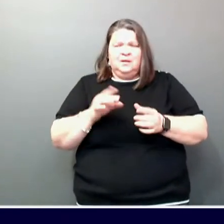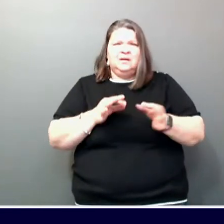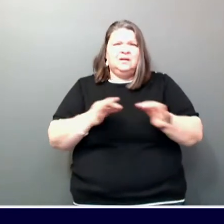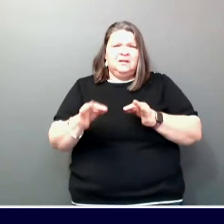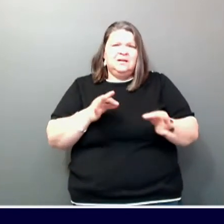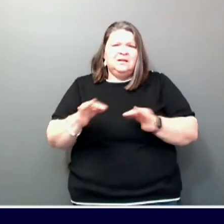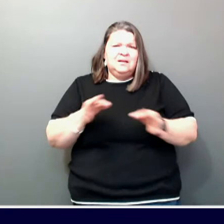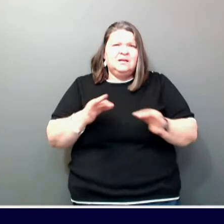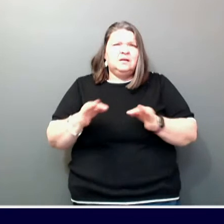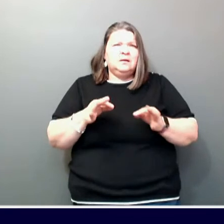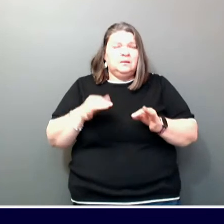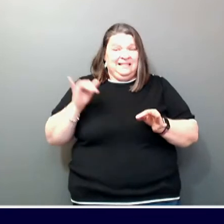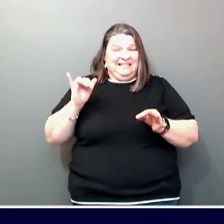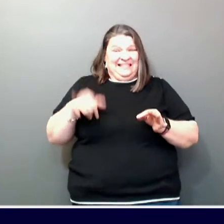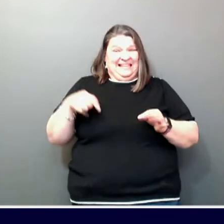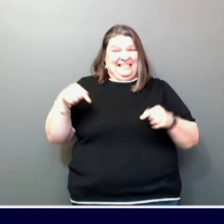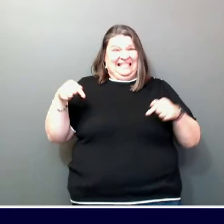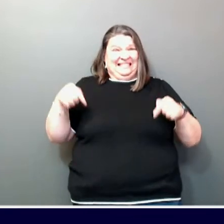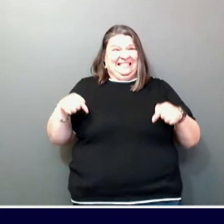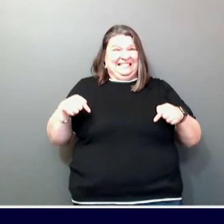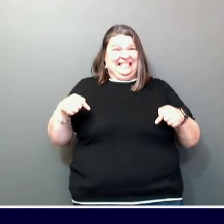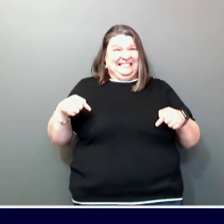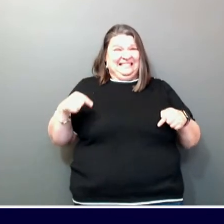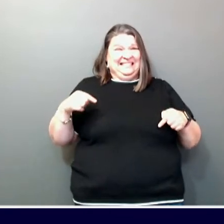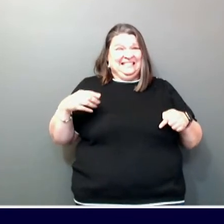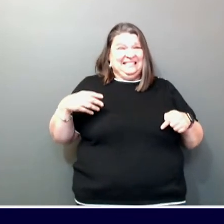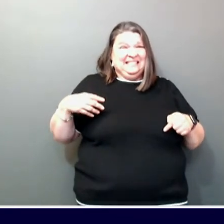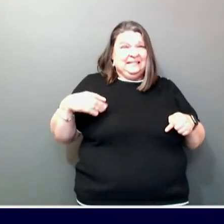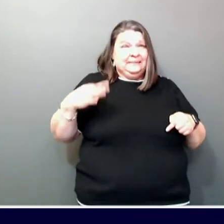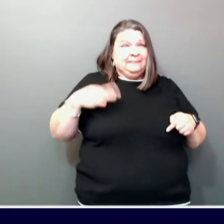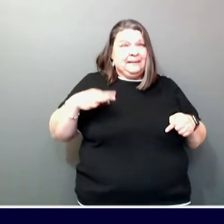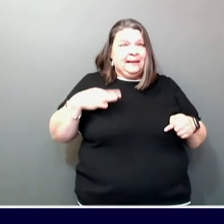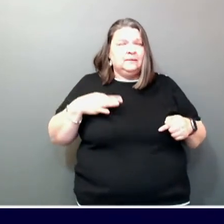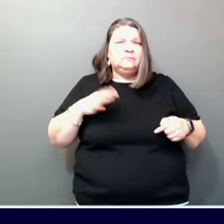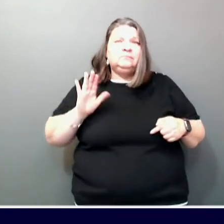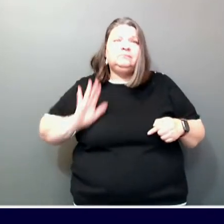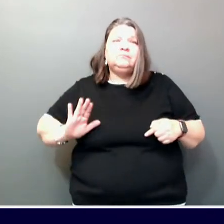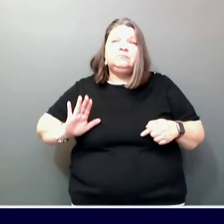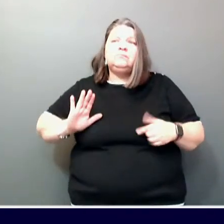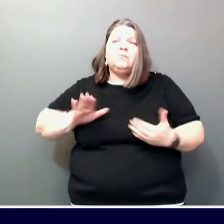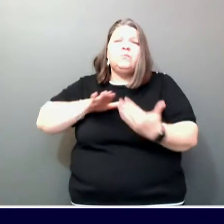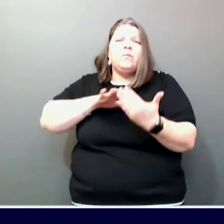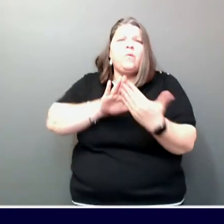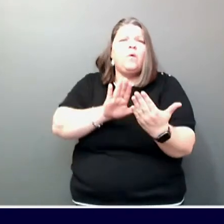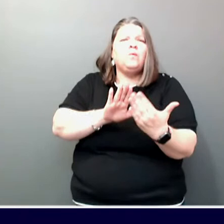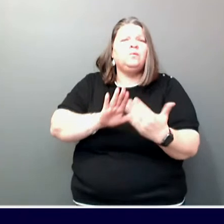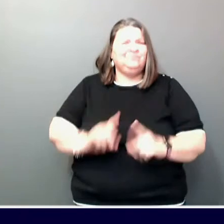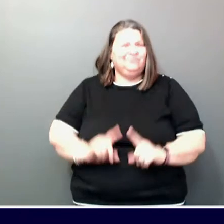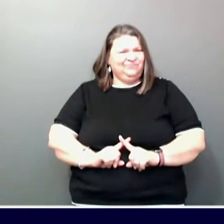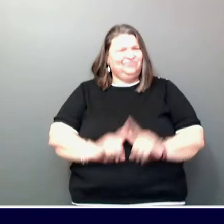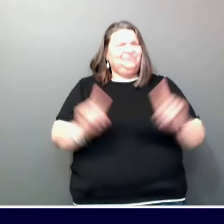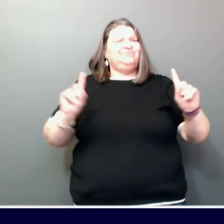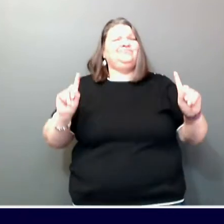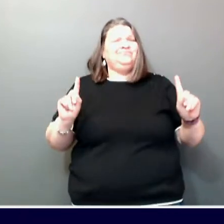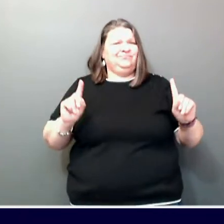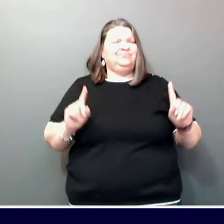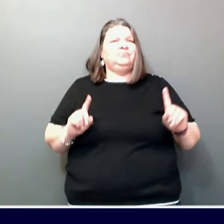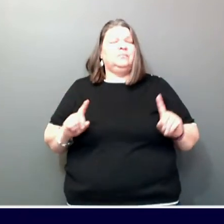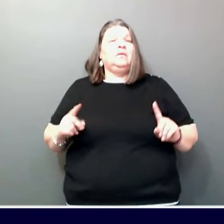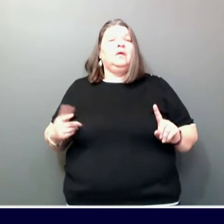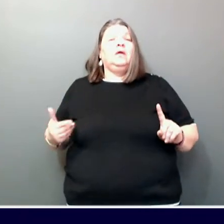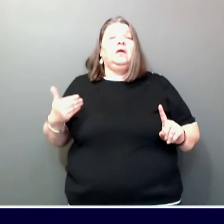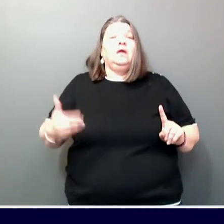step that I think is important, which is we go back from time to time and look at all of the death certificates, all of the